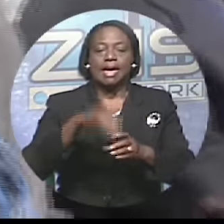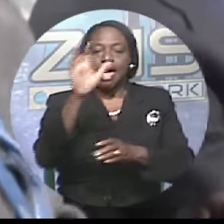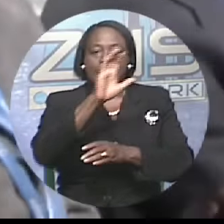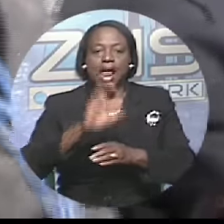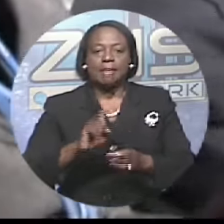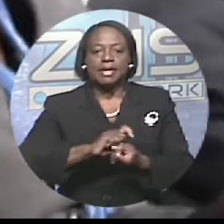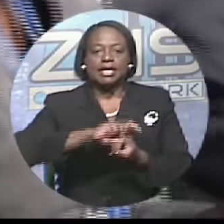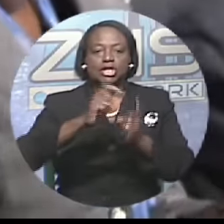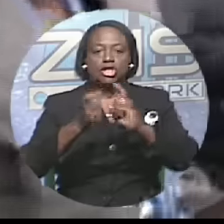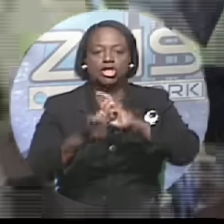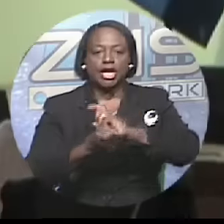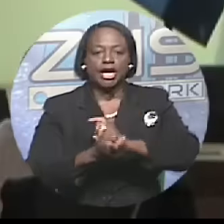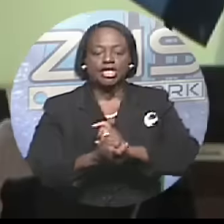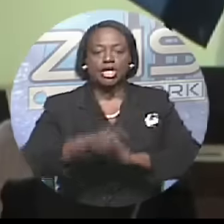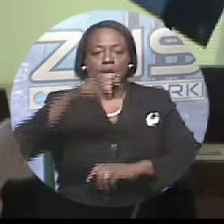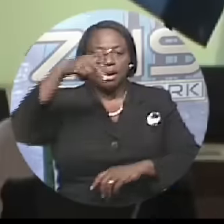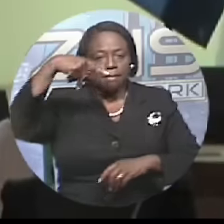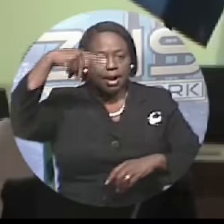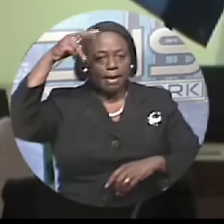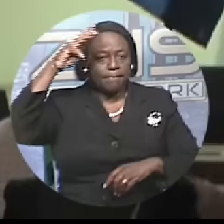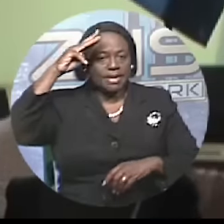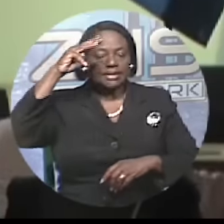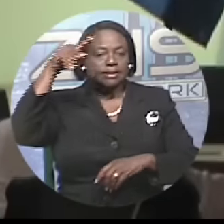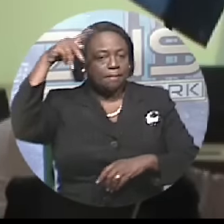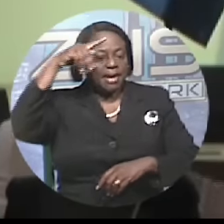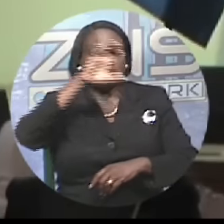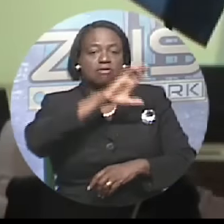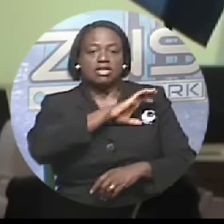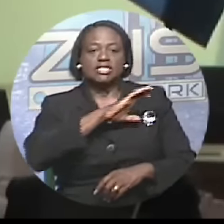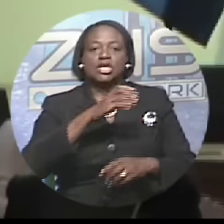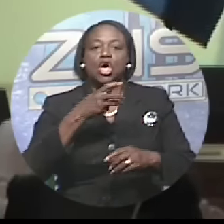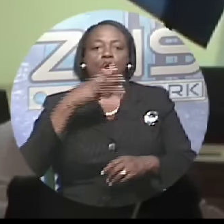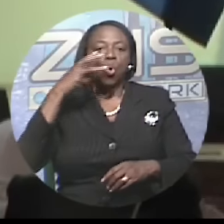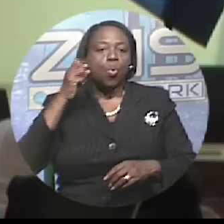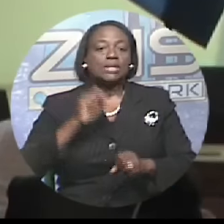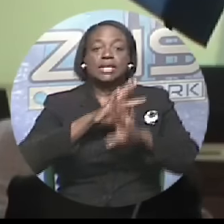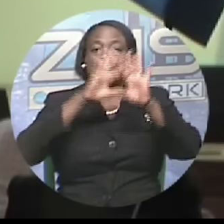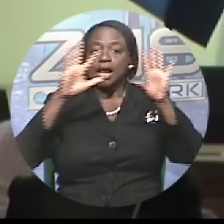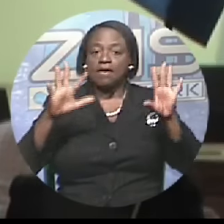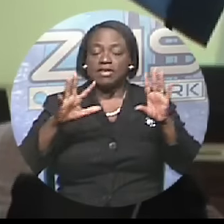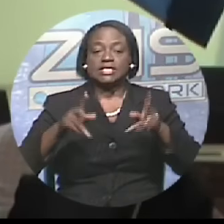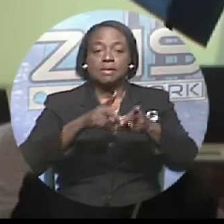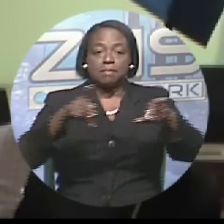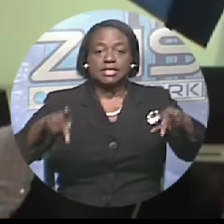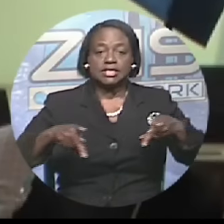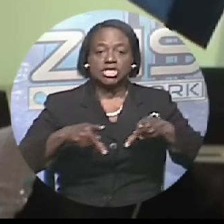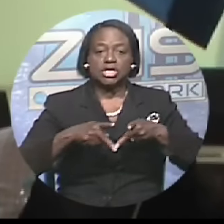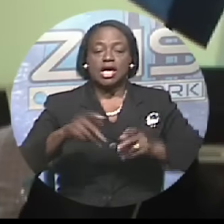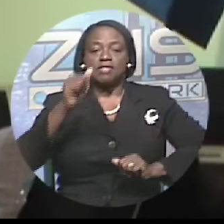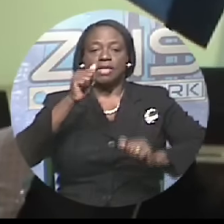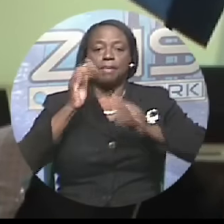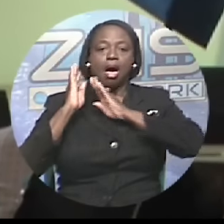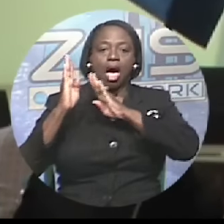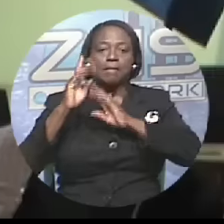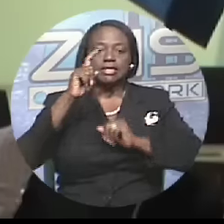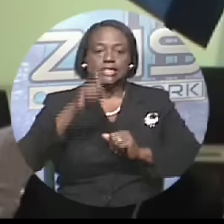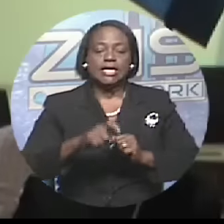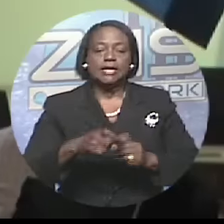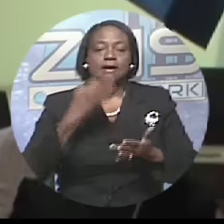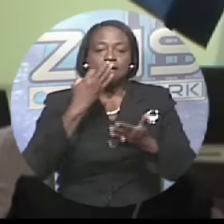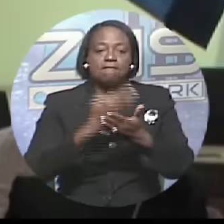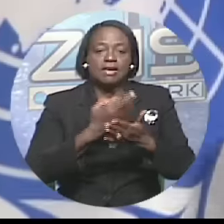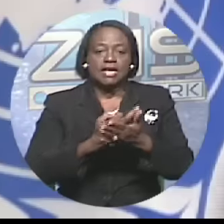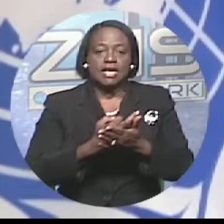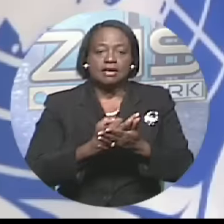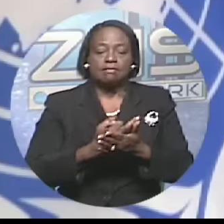Minister the Right Honorable Perry Christie, during his time on the floor, was clear of his position that the Bahamas needs access funding as a matter of